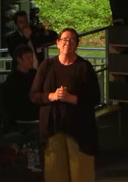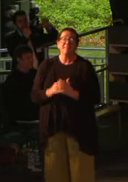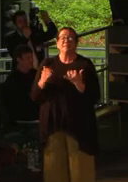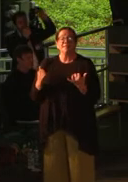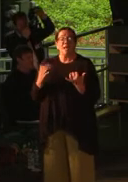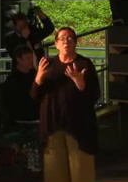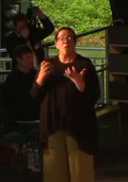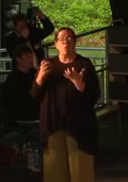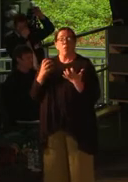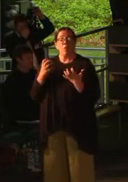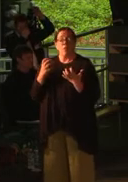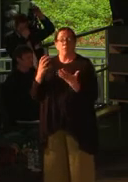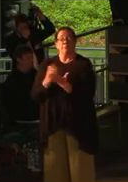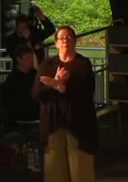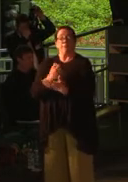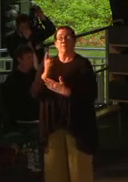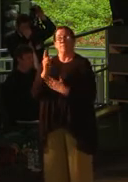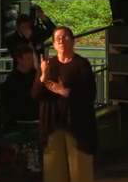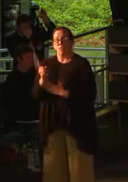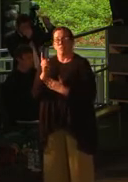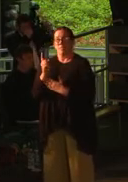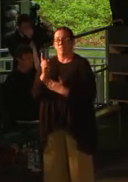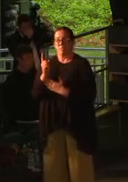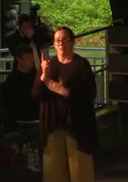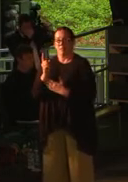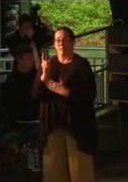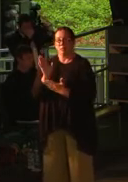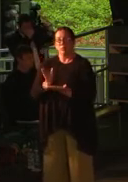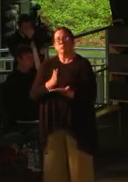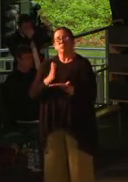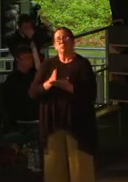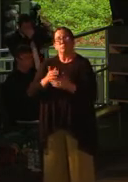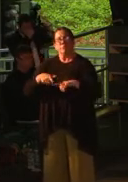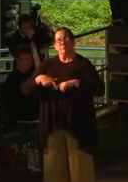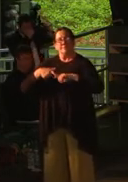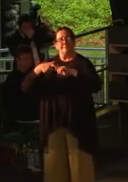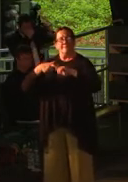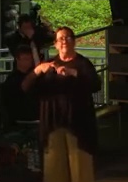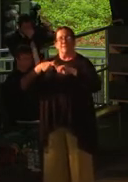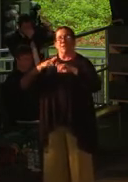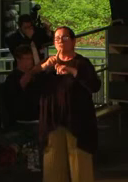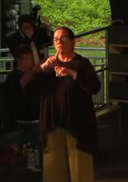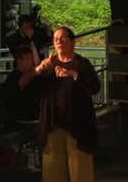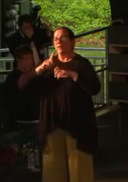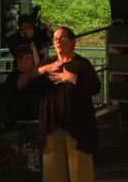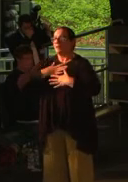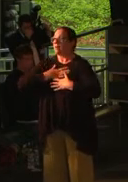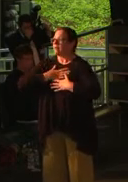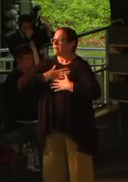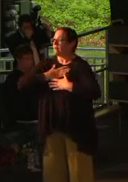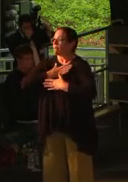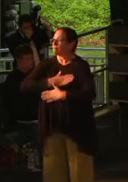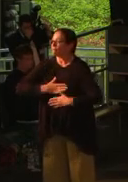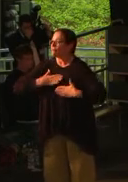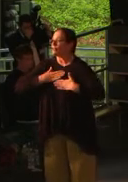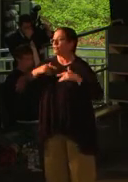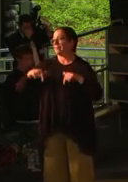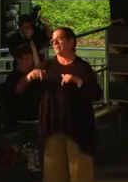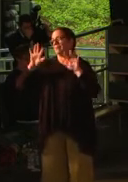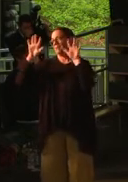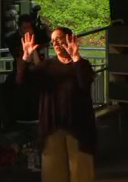a moment to stop and take in this glorious day.